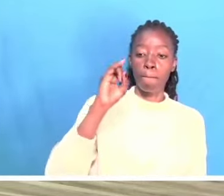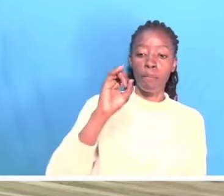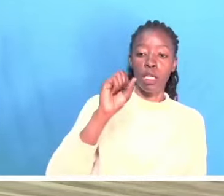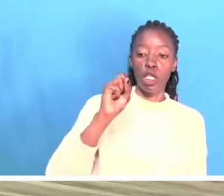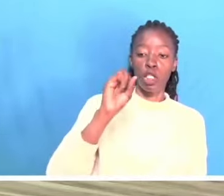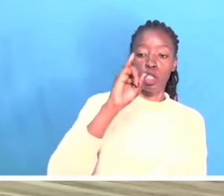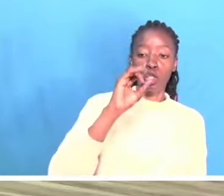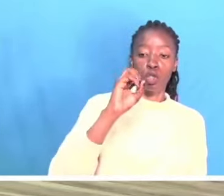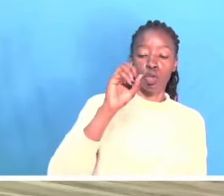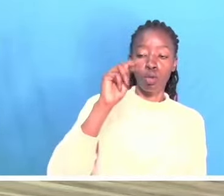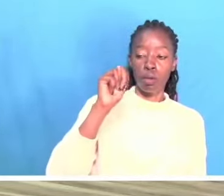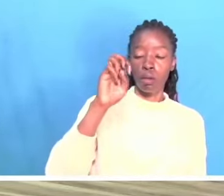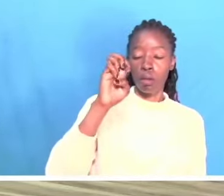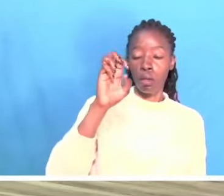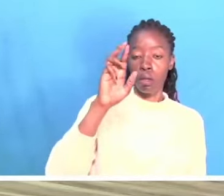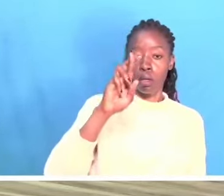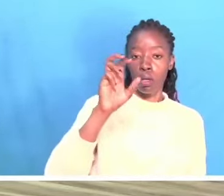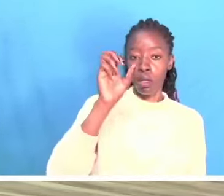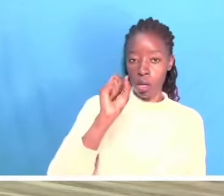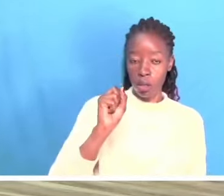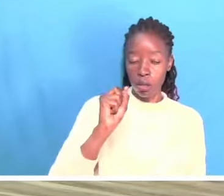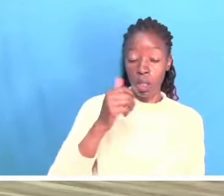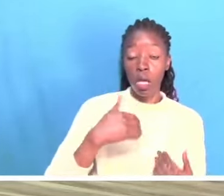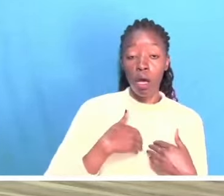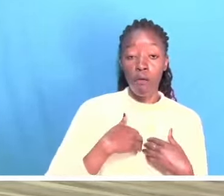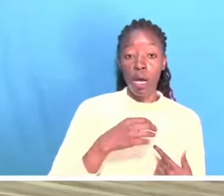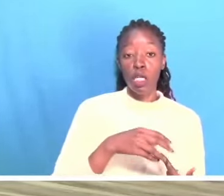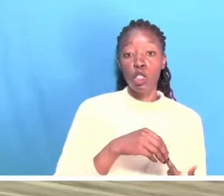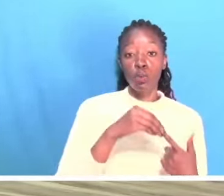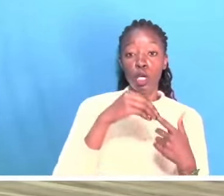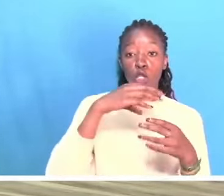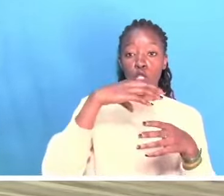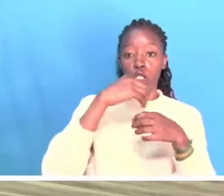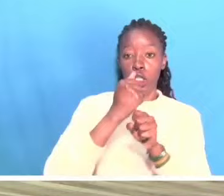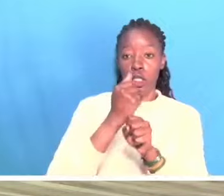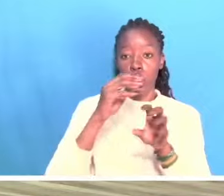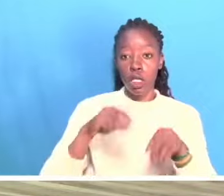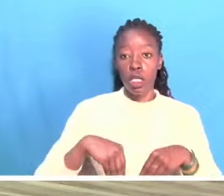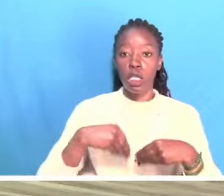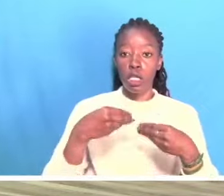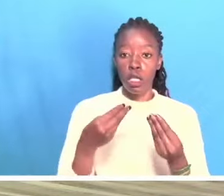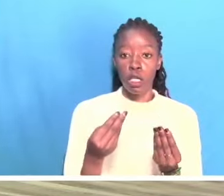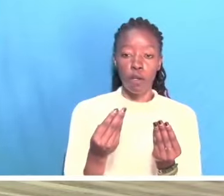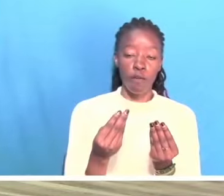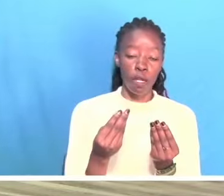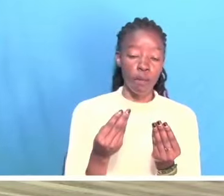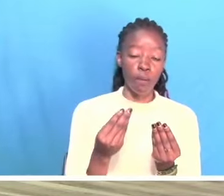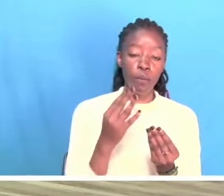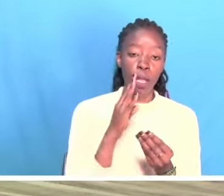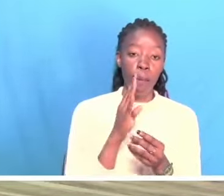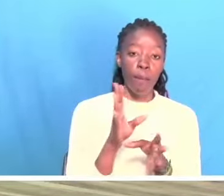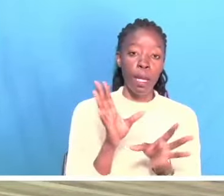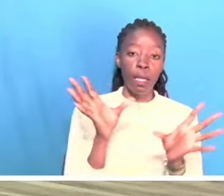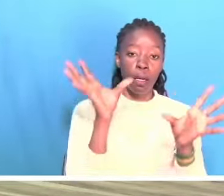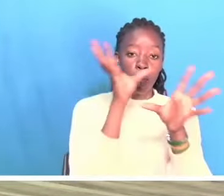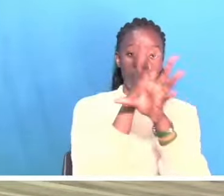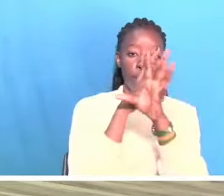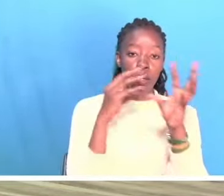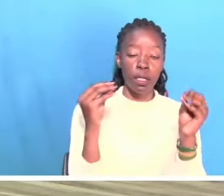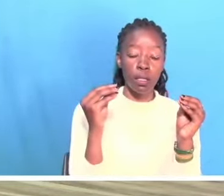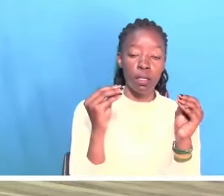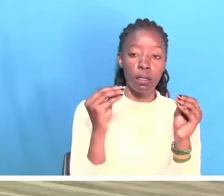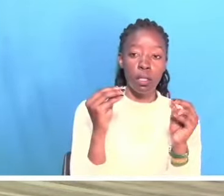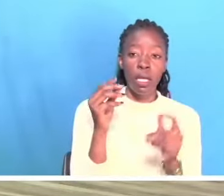special parchment. He has got a special trust and present this to you. Can you imagine somebody who has